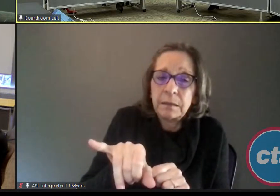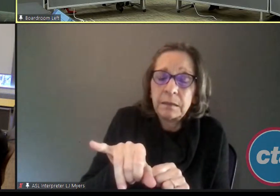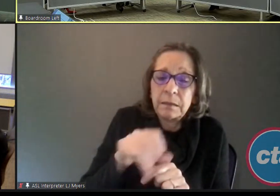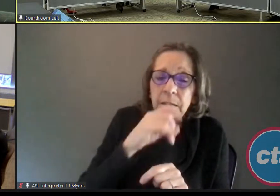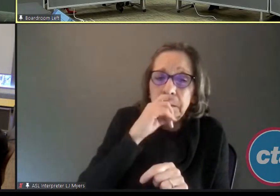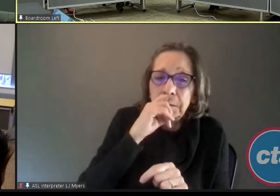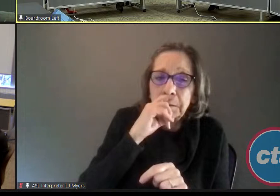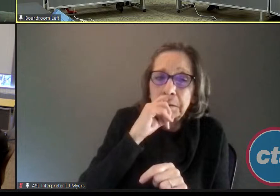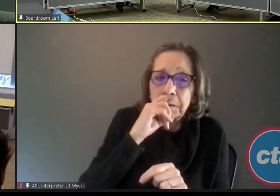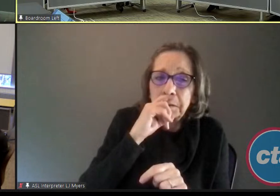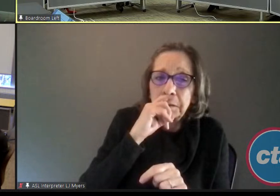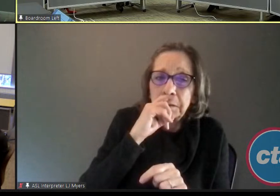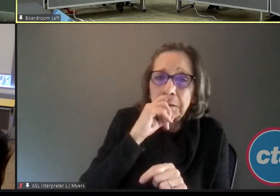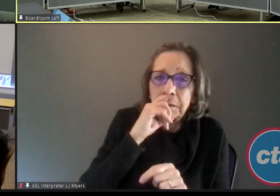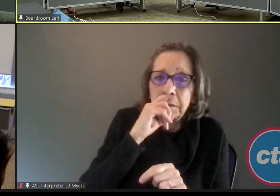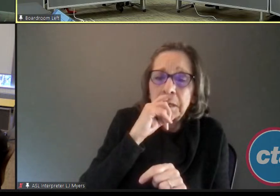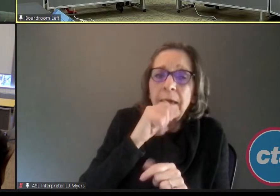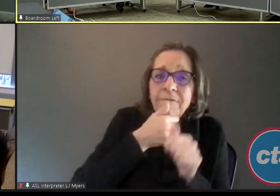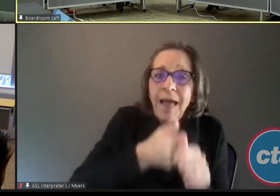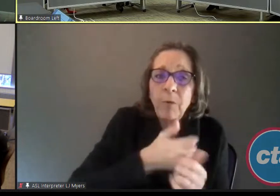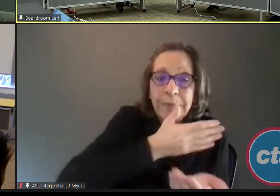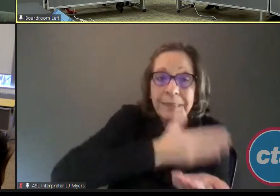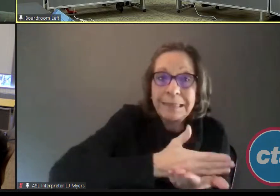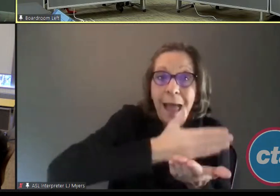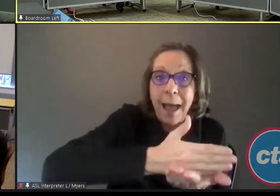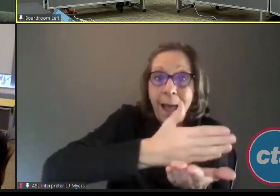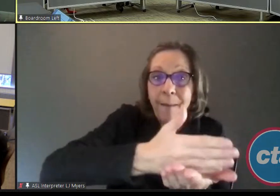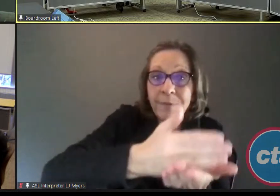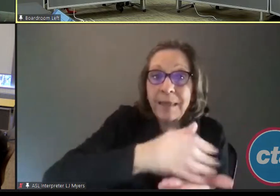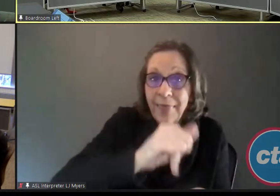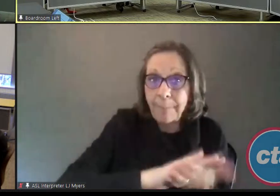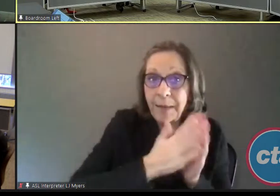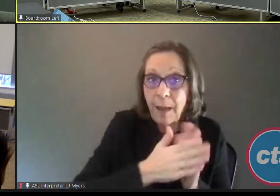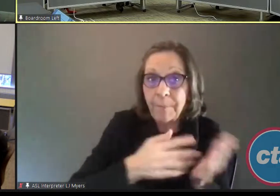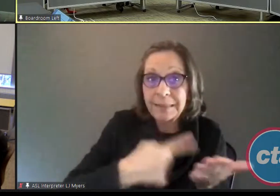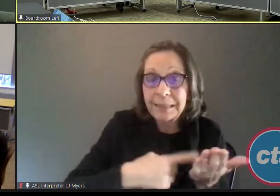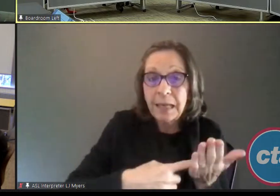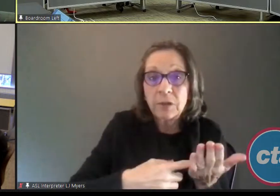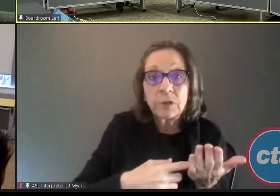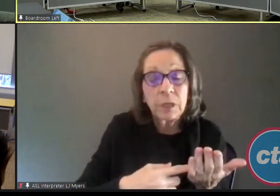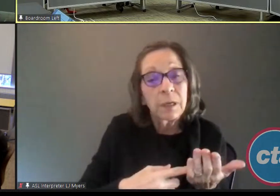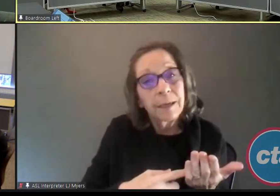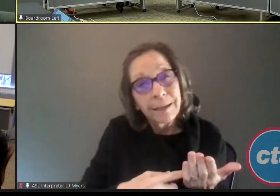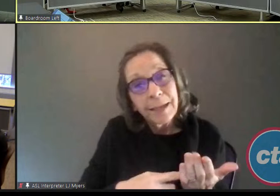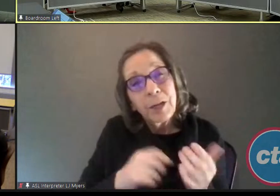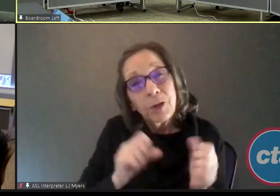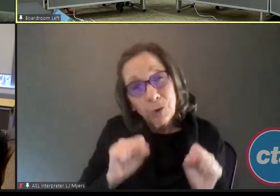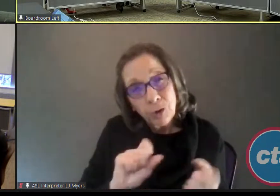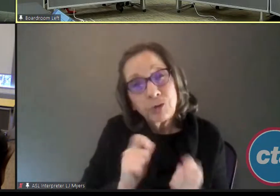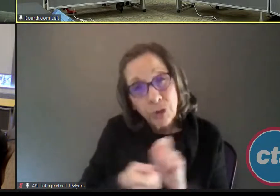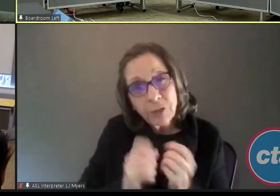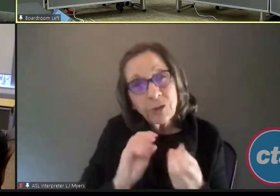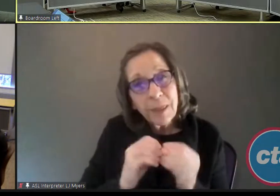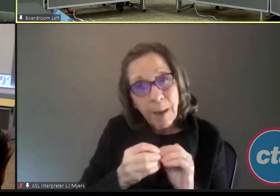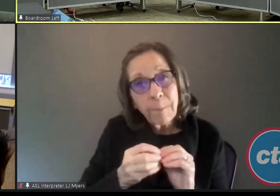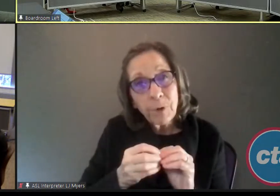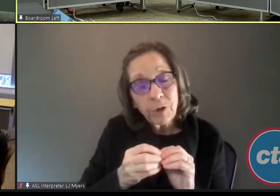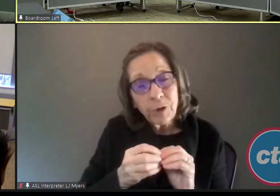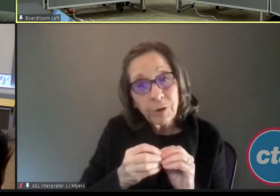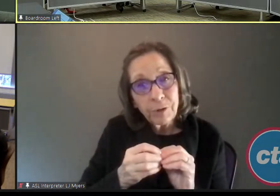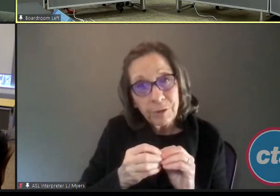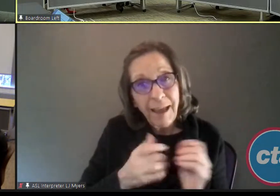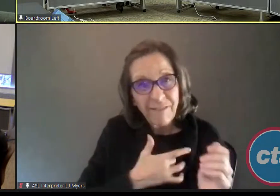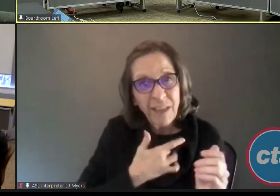clustering of stops or spacing of stops were to become a discussion, that could change the number, probably marginally, but it could. Is that fair to